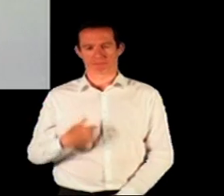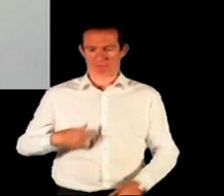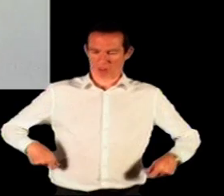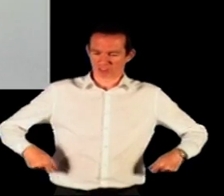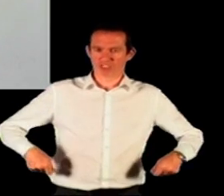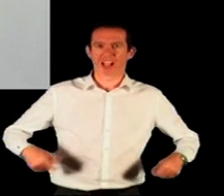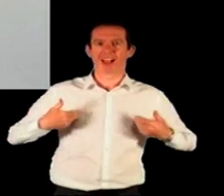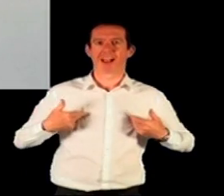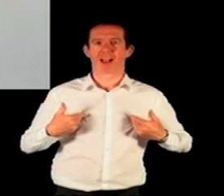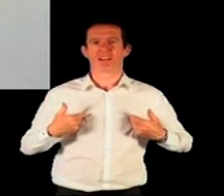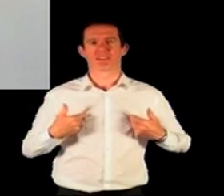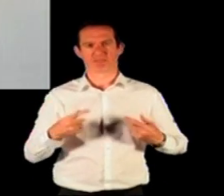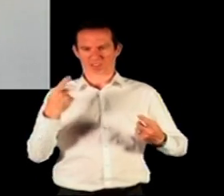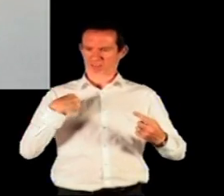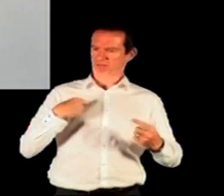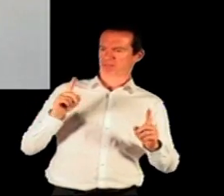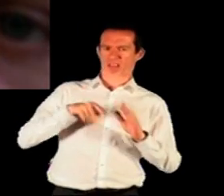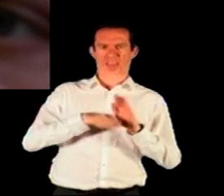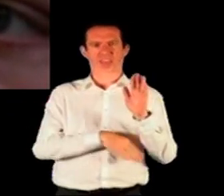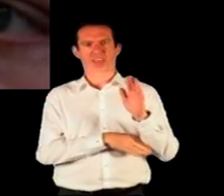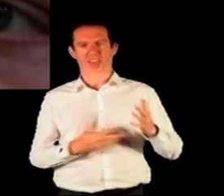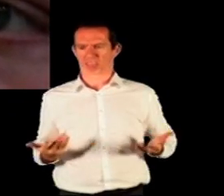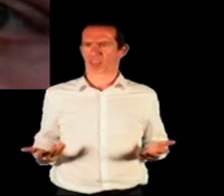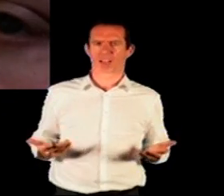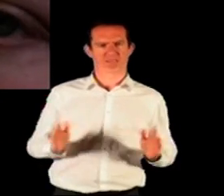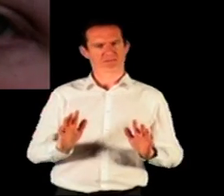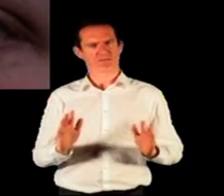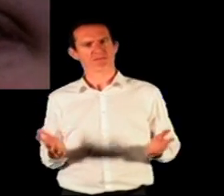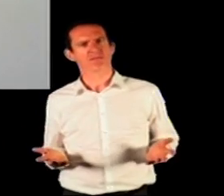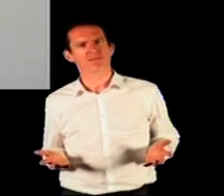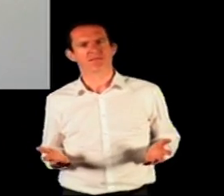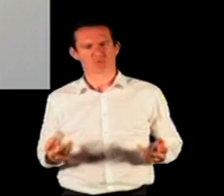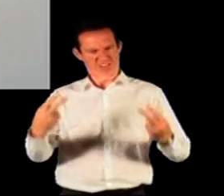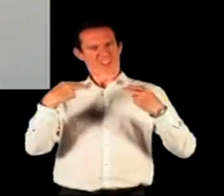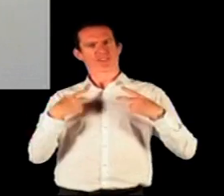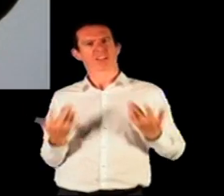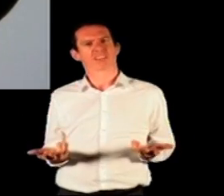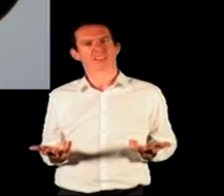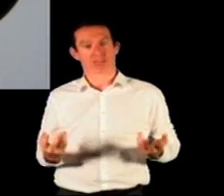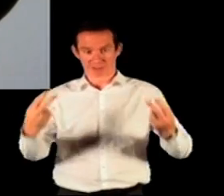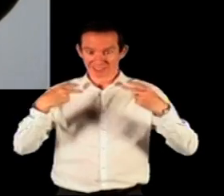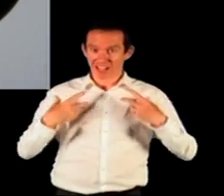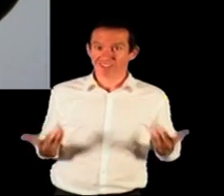No one has a right to judge me just because I'm in a chair. What are you